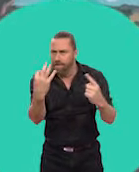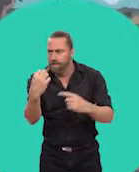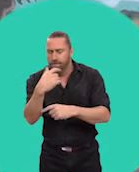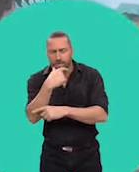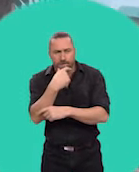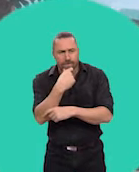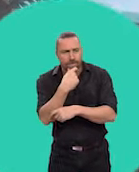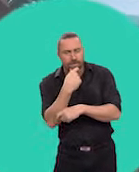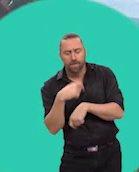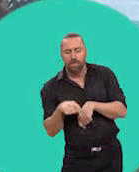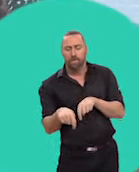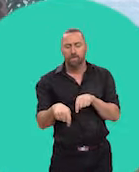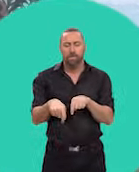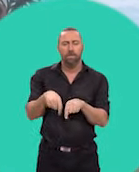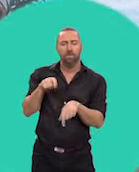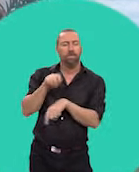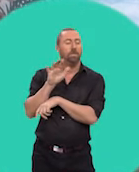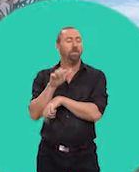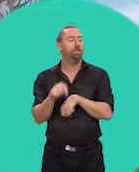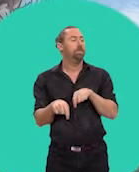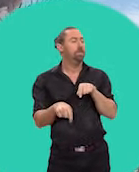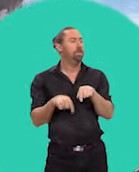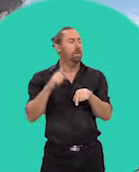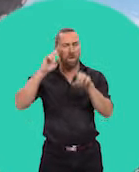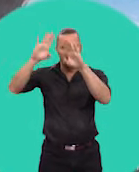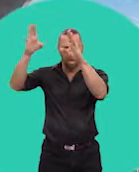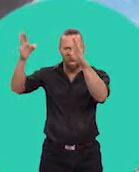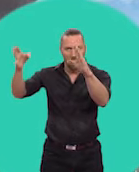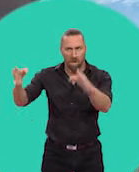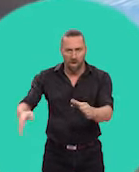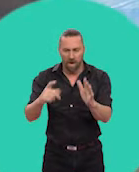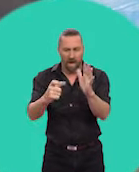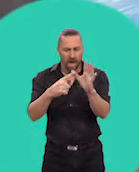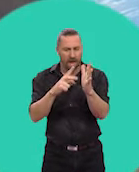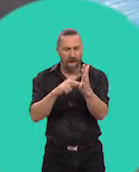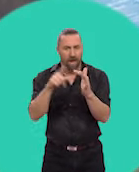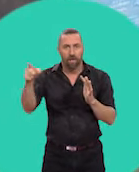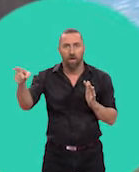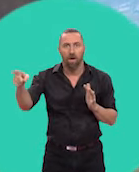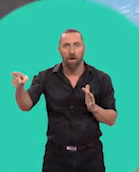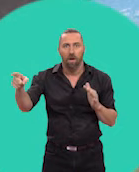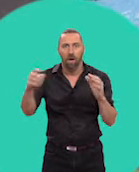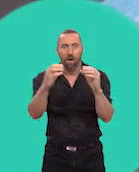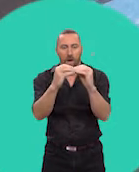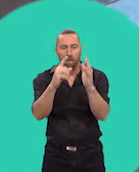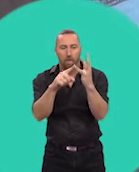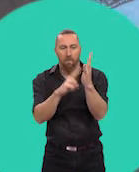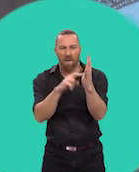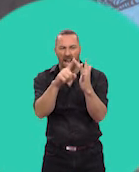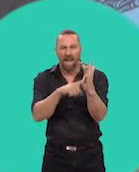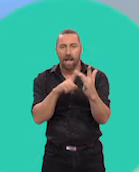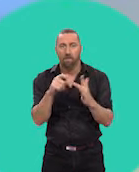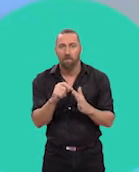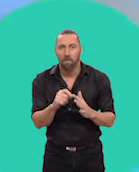While Leonard was out wandering, he passed by a deep, dark cave. Some believe a bunyip lived in that